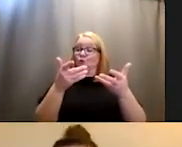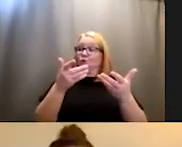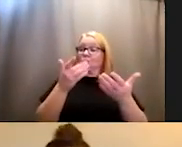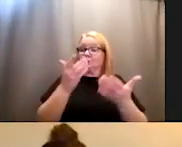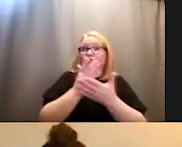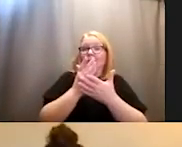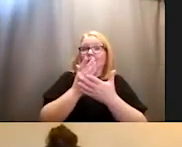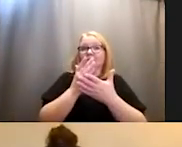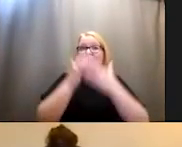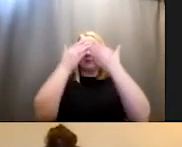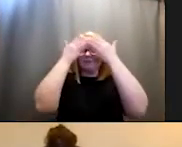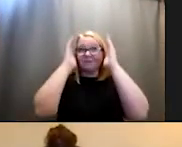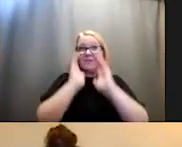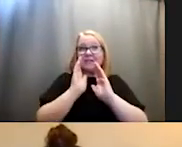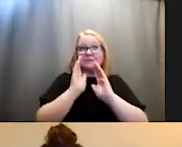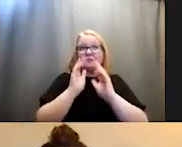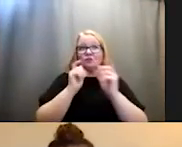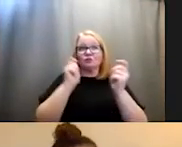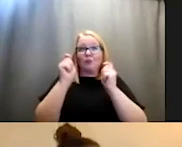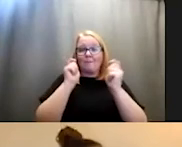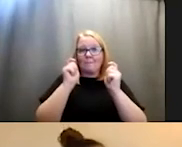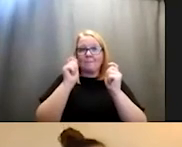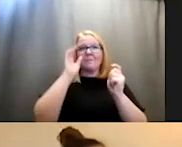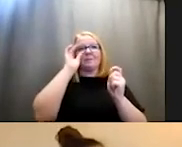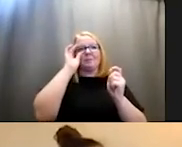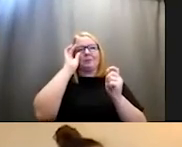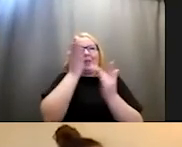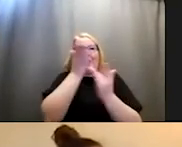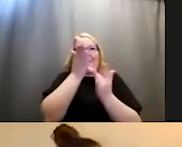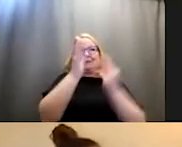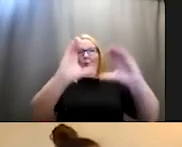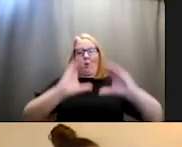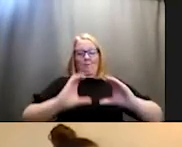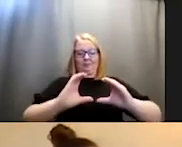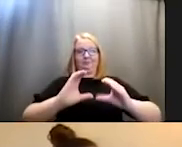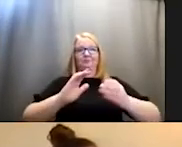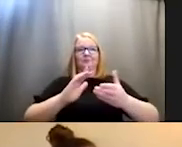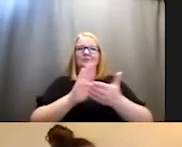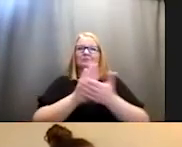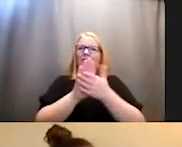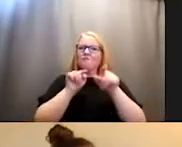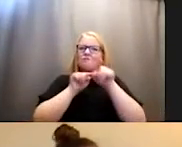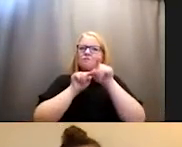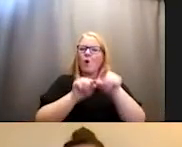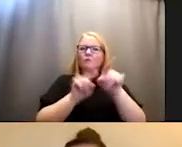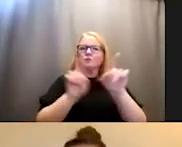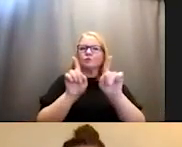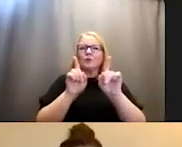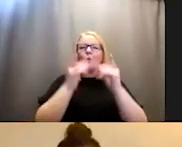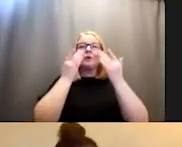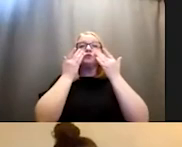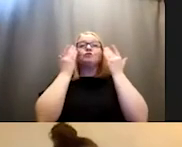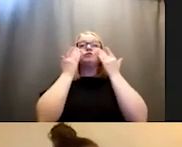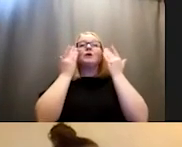was face shapers that you can see in the middle bottom here, which effectively follows the principle of shading and highlighting to